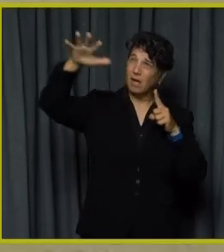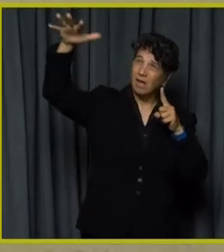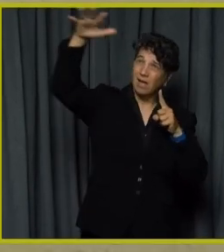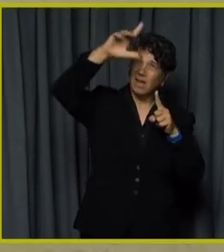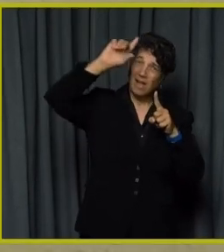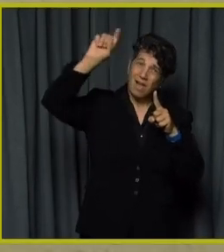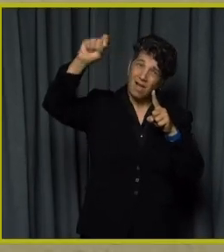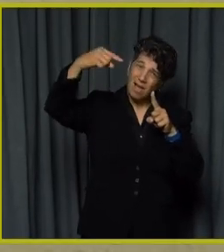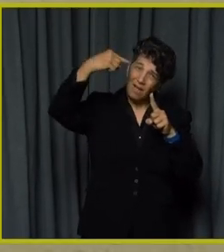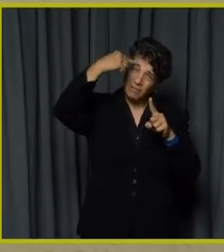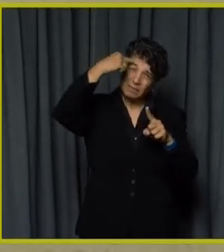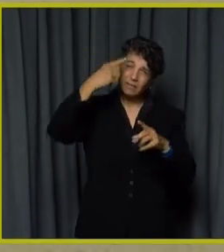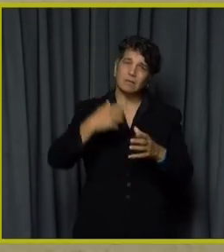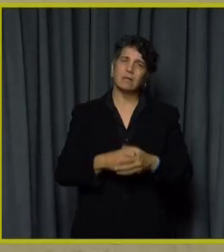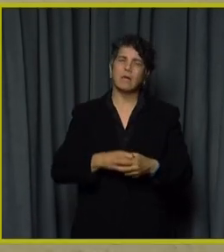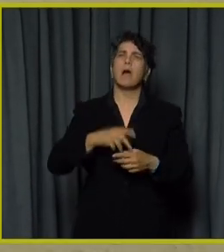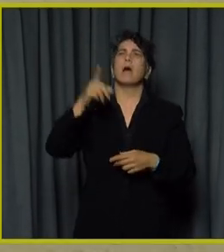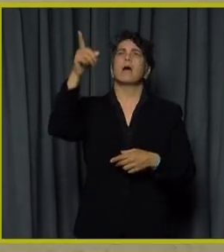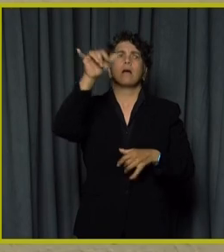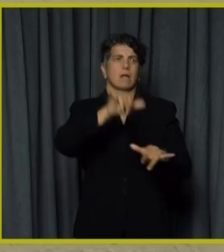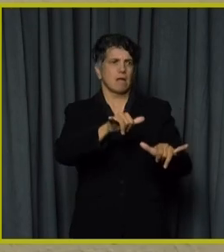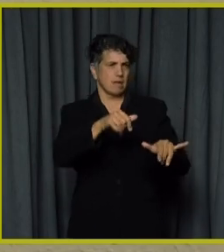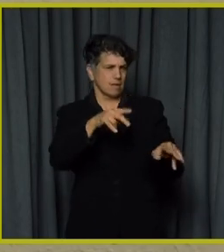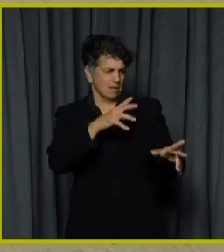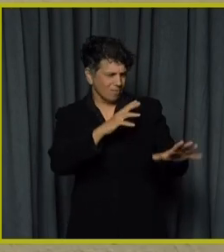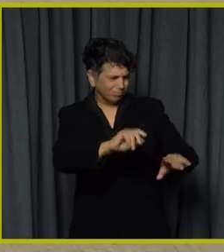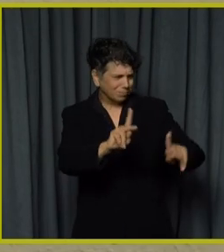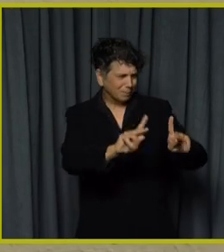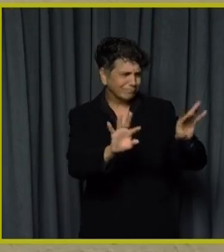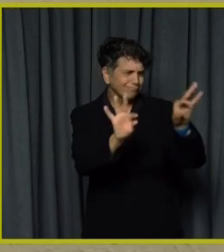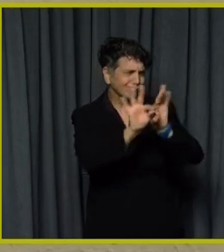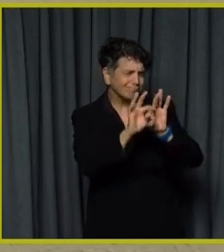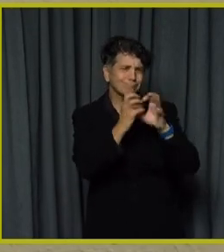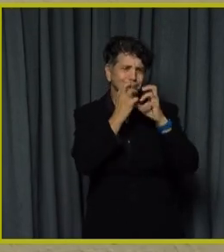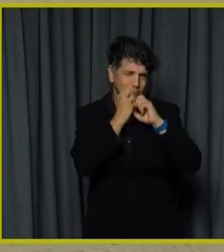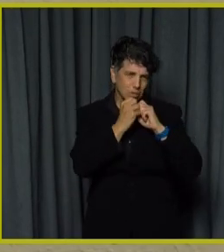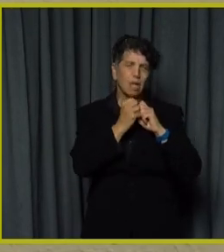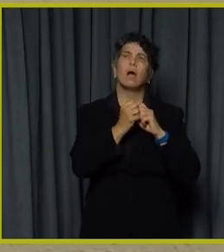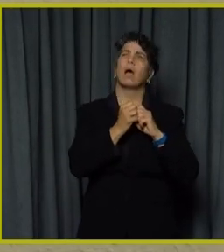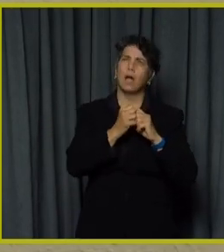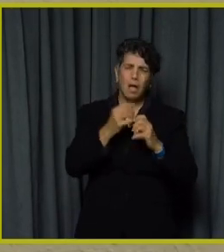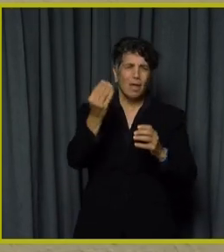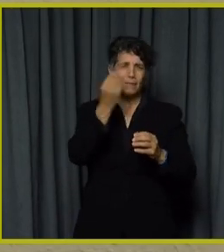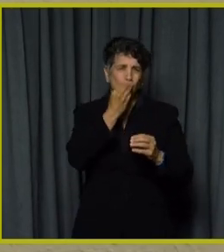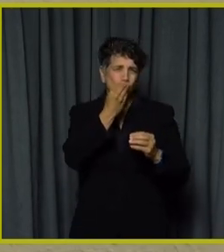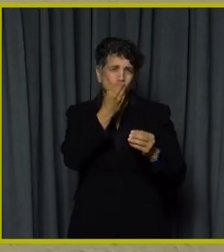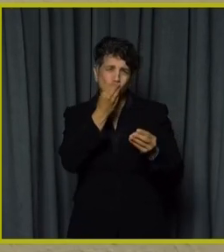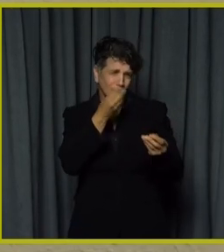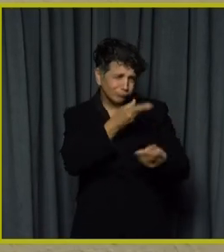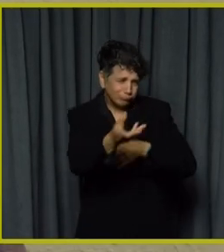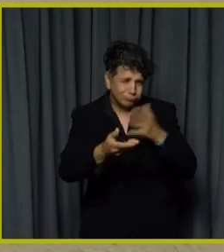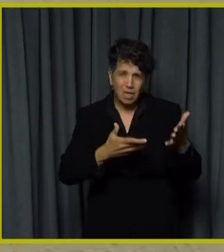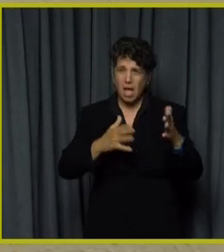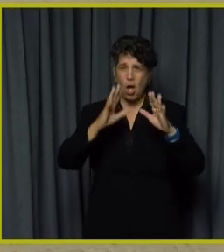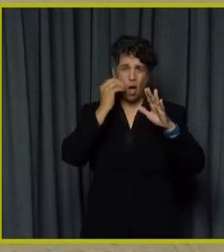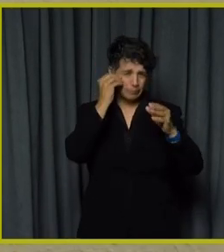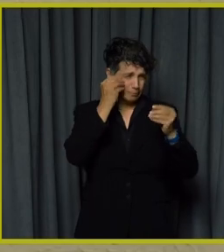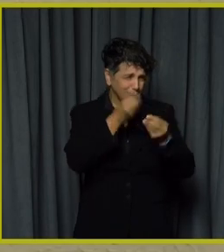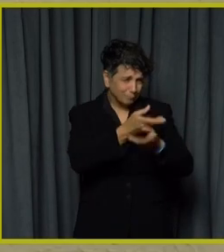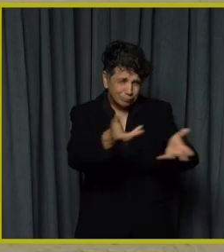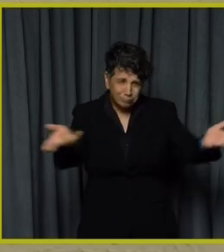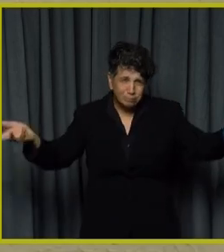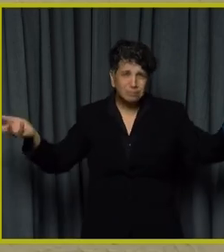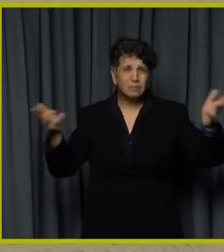with human dignity, that provides for food, housing, healthcare, education, jobs, and an ability for people to